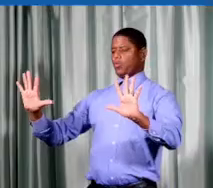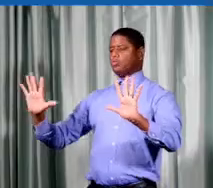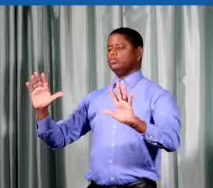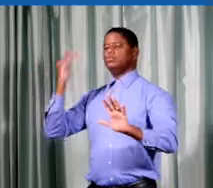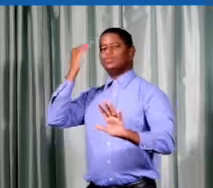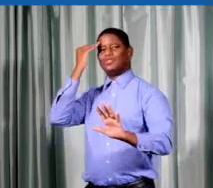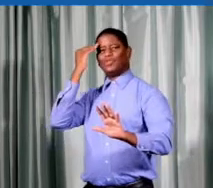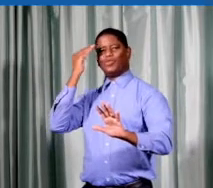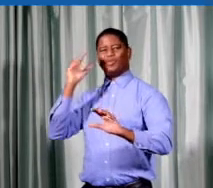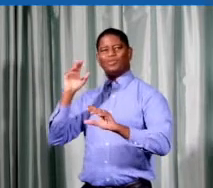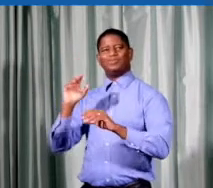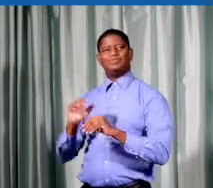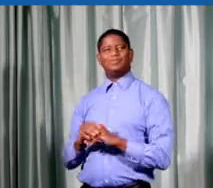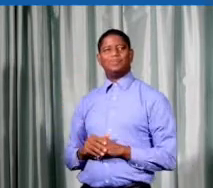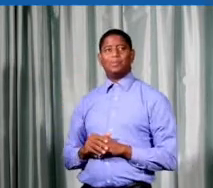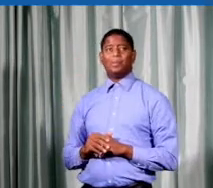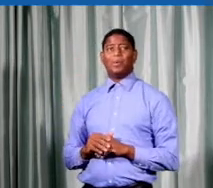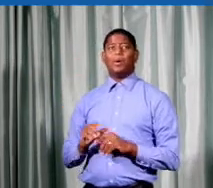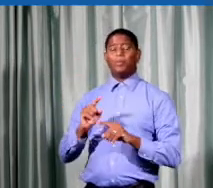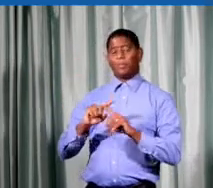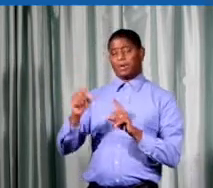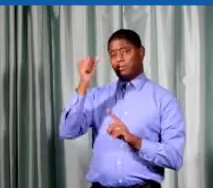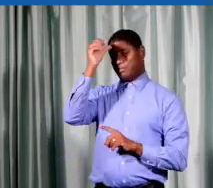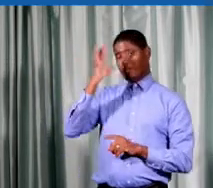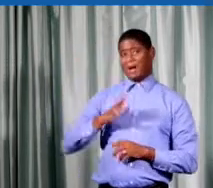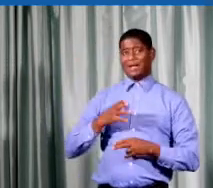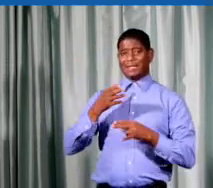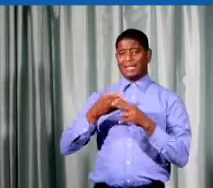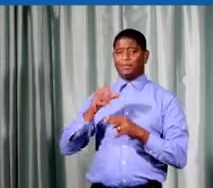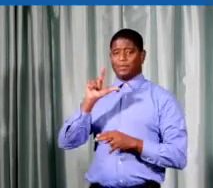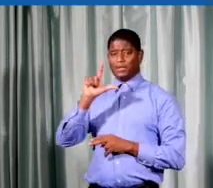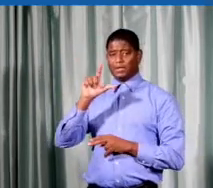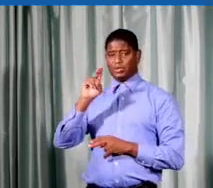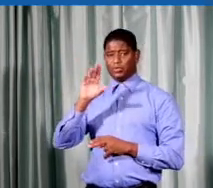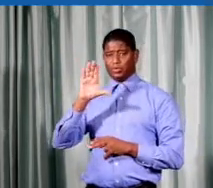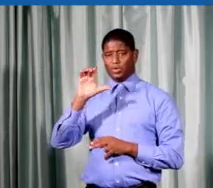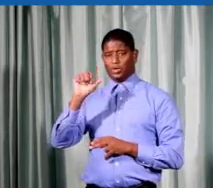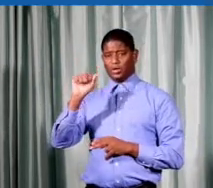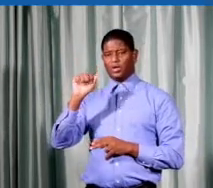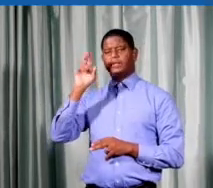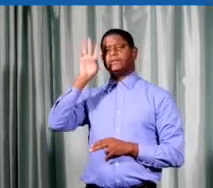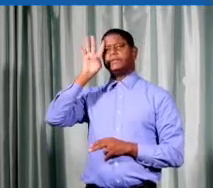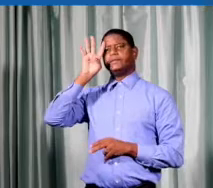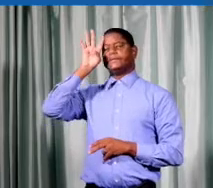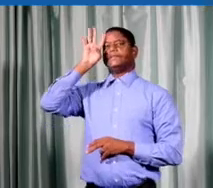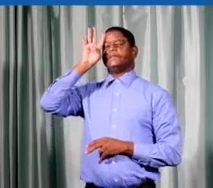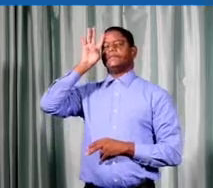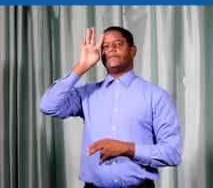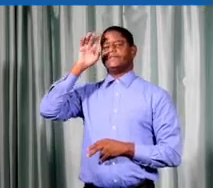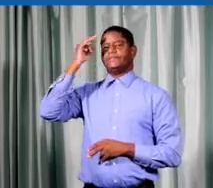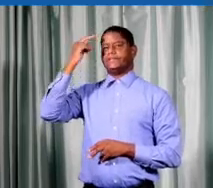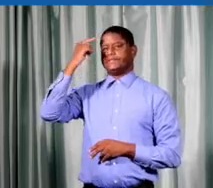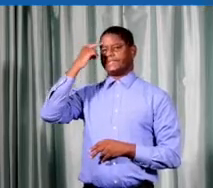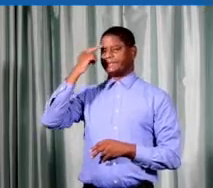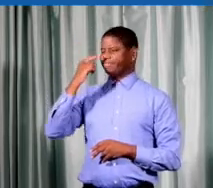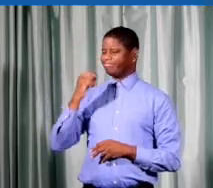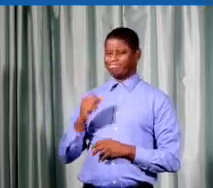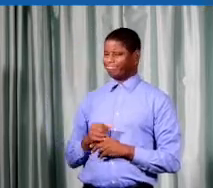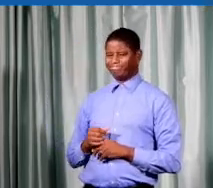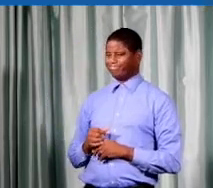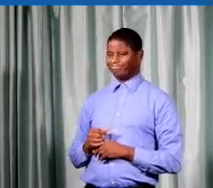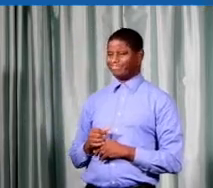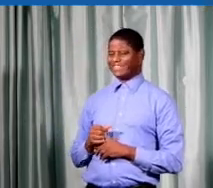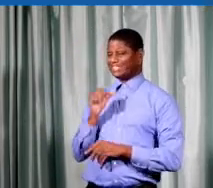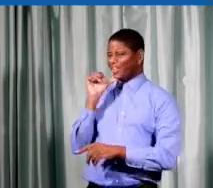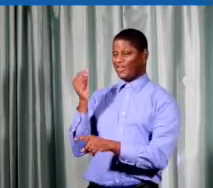Luca found that to be very inefficient. And because he was a monk in the 15th century, no electricity, nothing to do in the